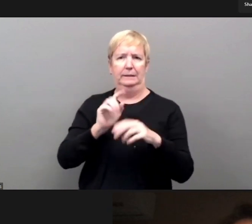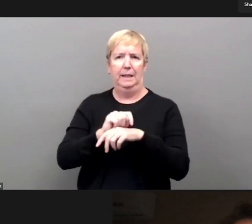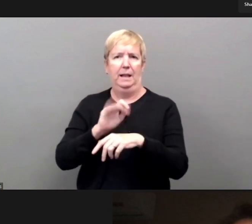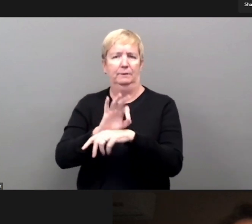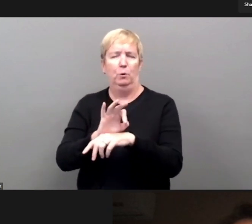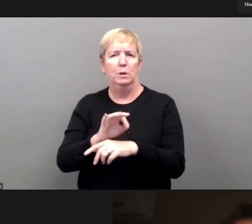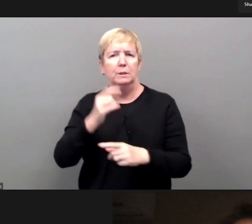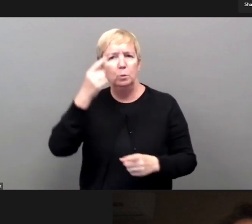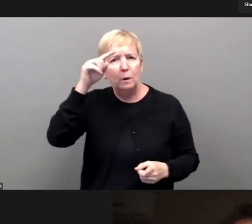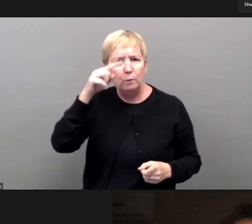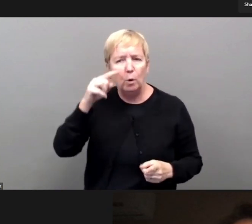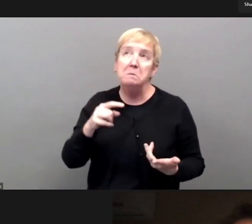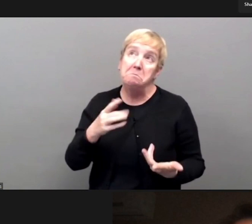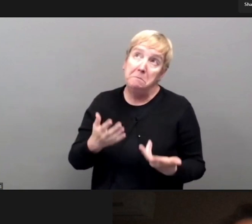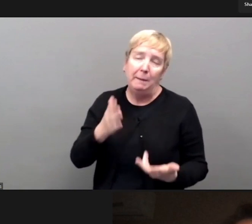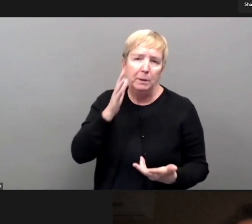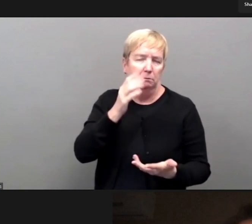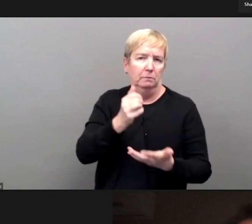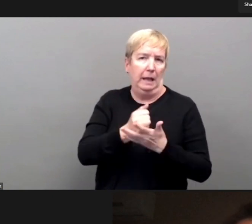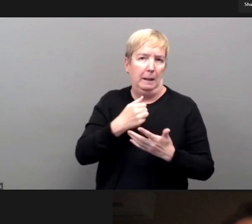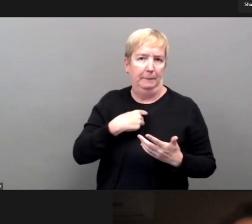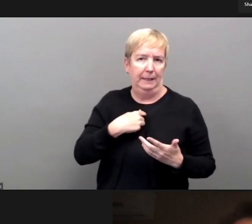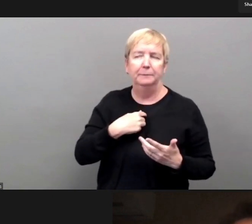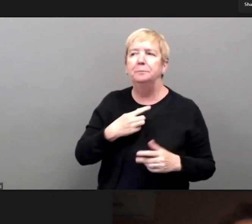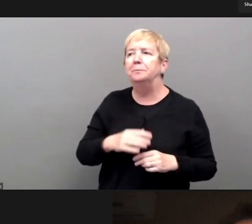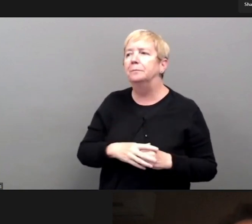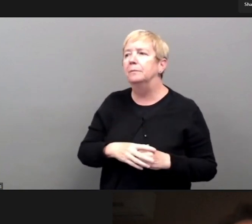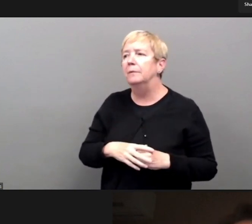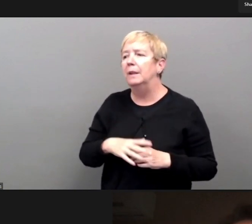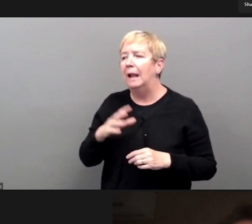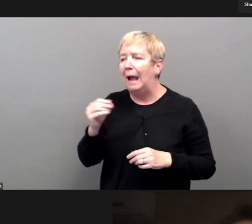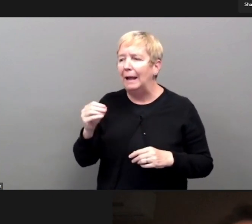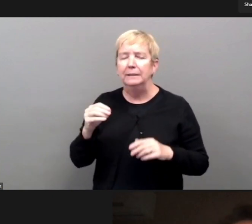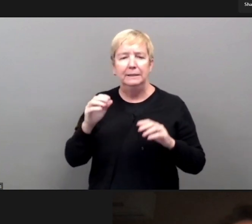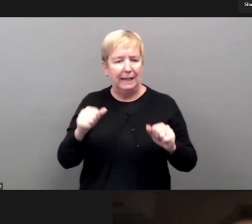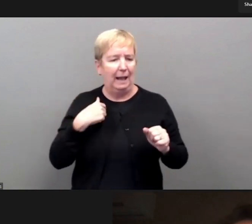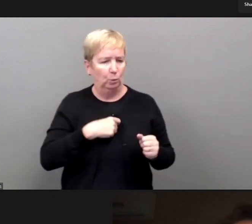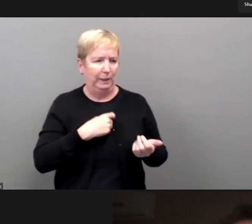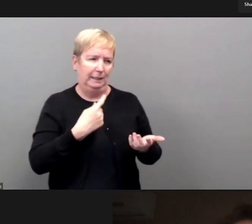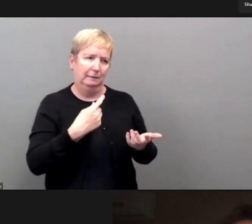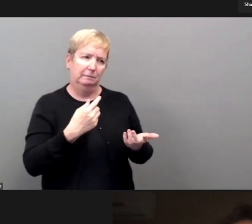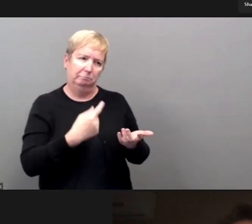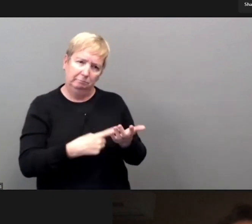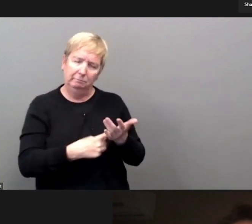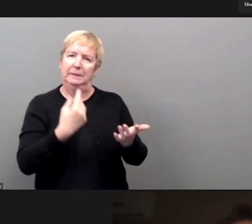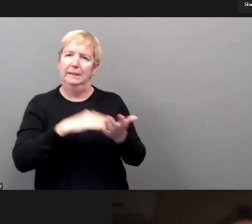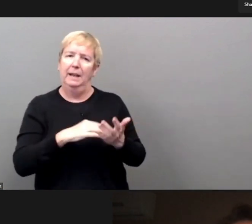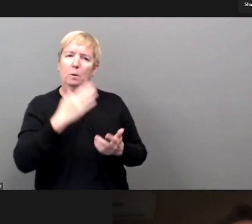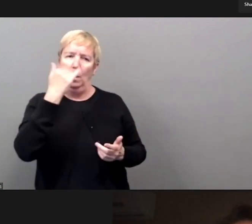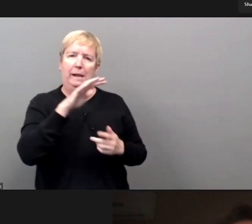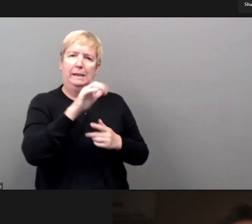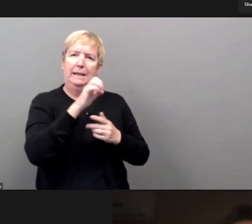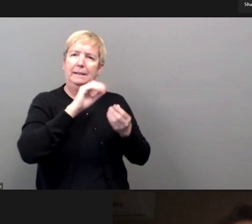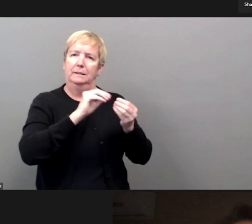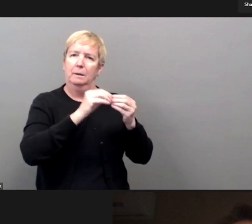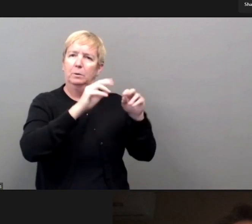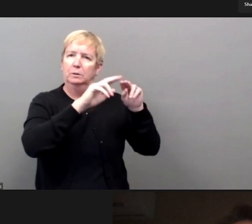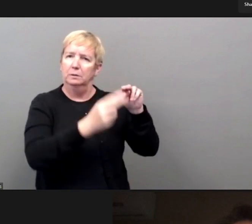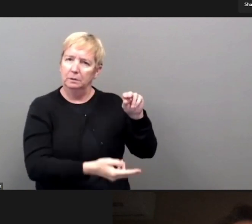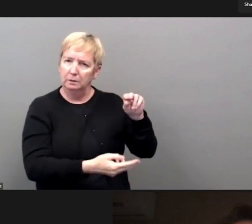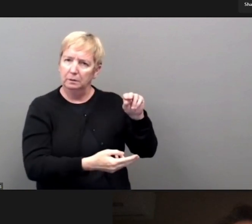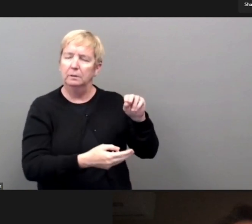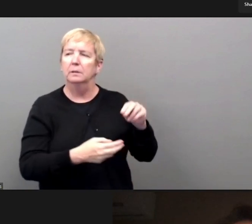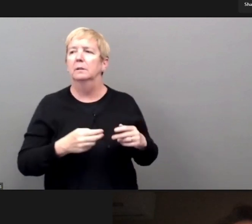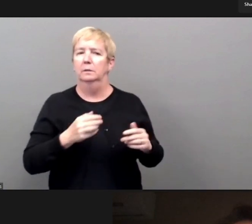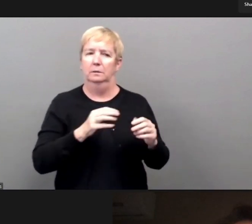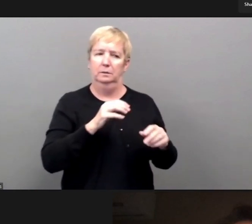That's helpful. But if anybody you can ask regarding case counts going down once more, with case counts continuing to